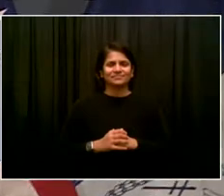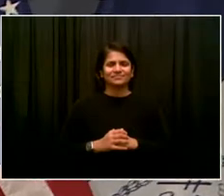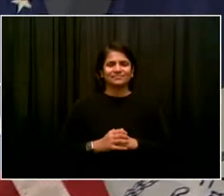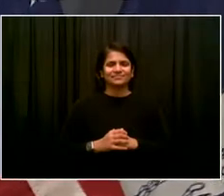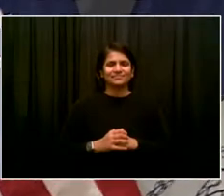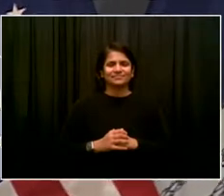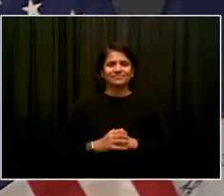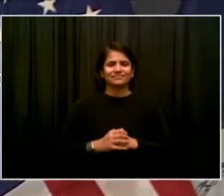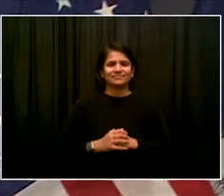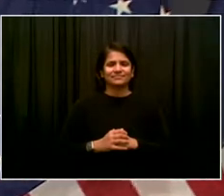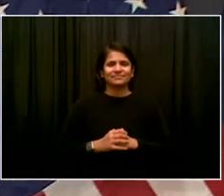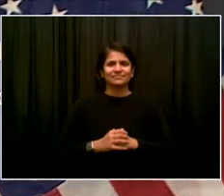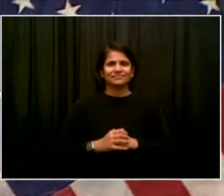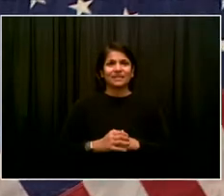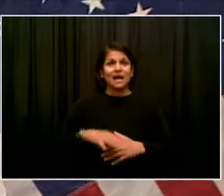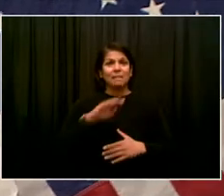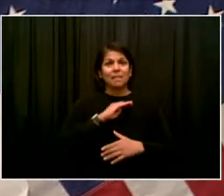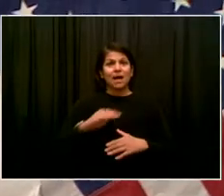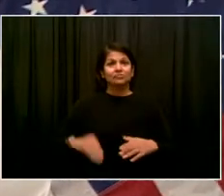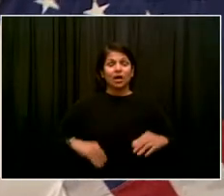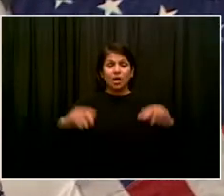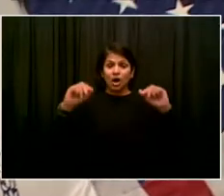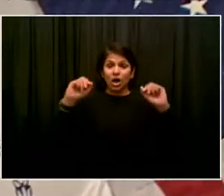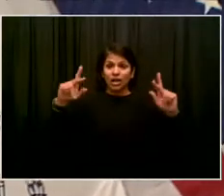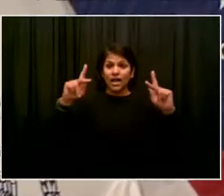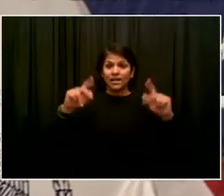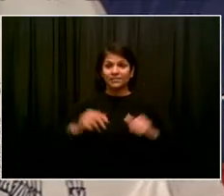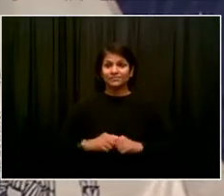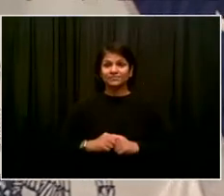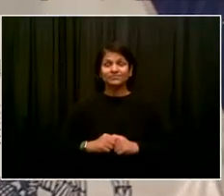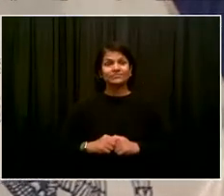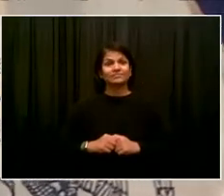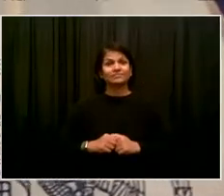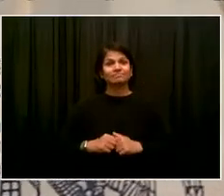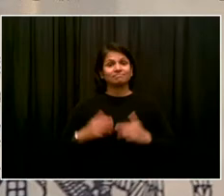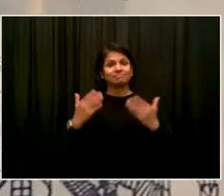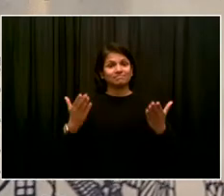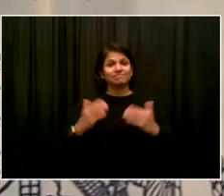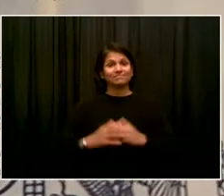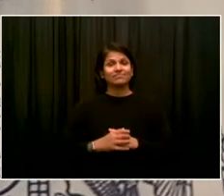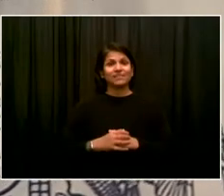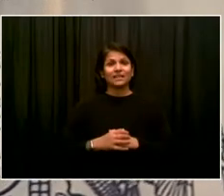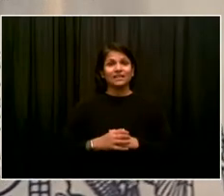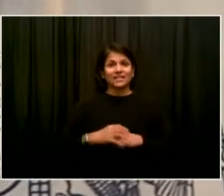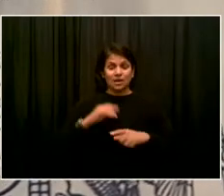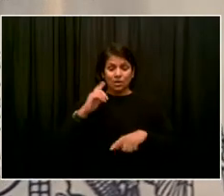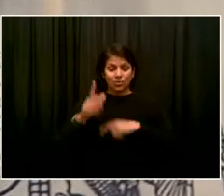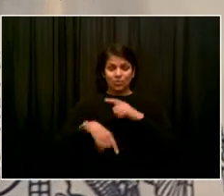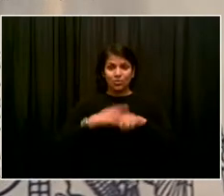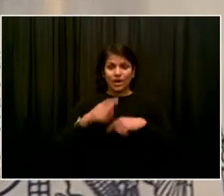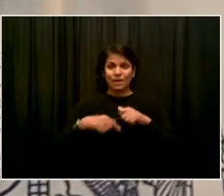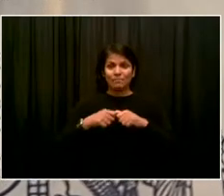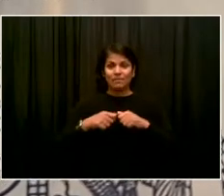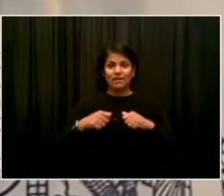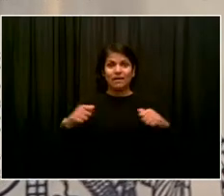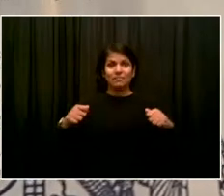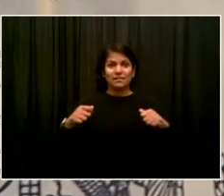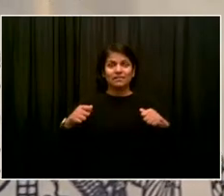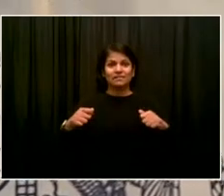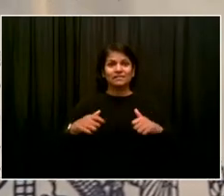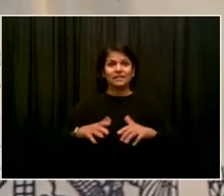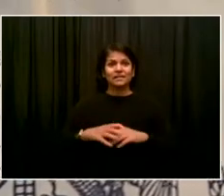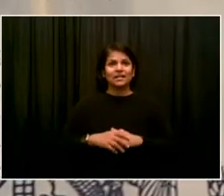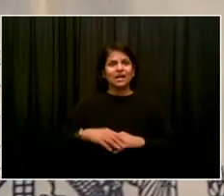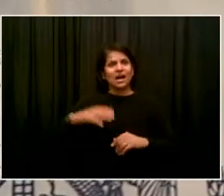All right. Well, we'll finish up our work at hand here. I always find after we have the chance to honor someone,